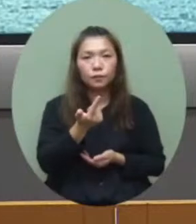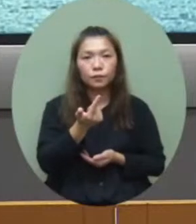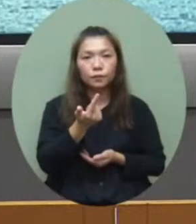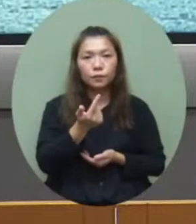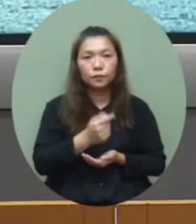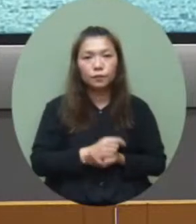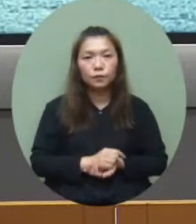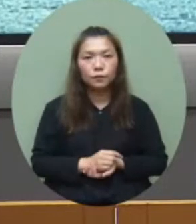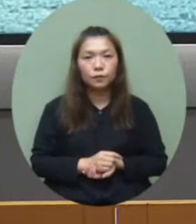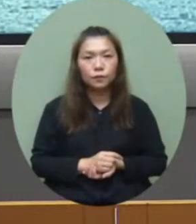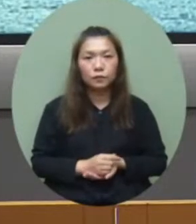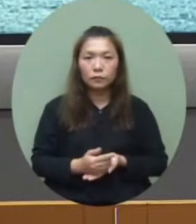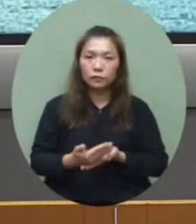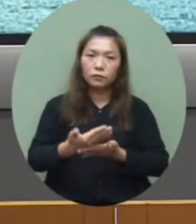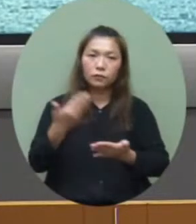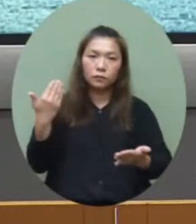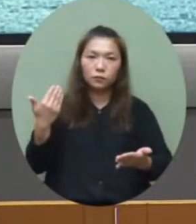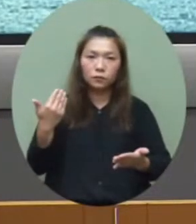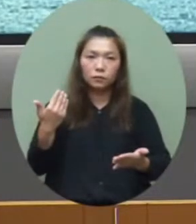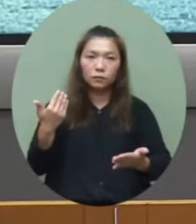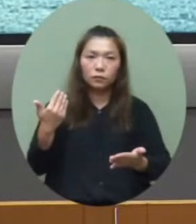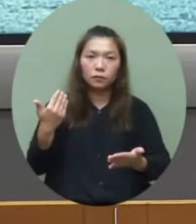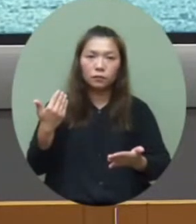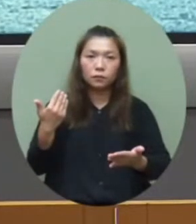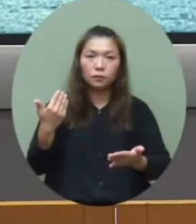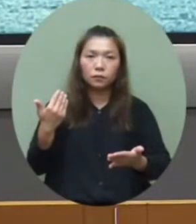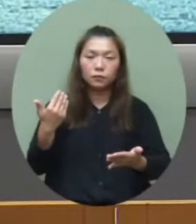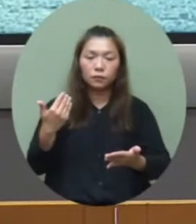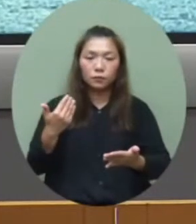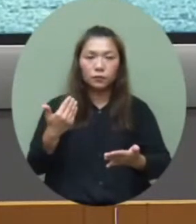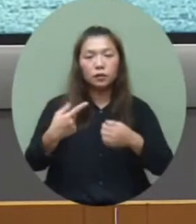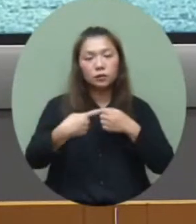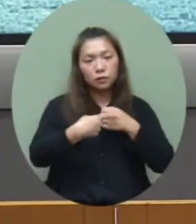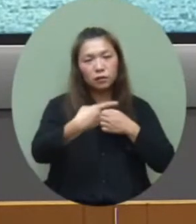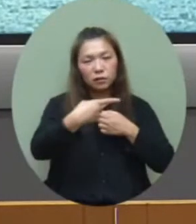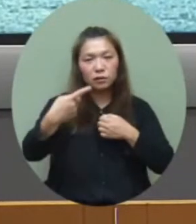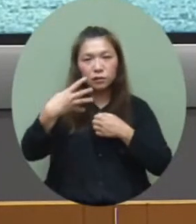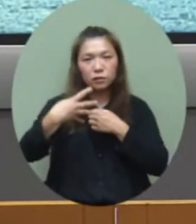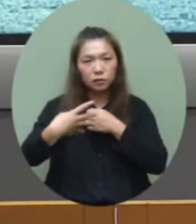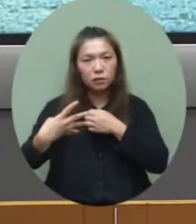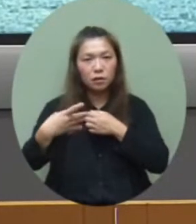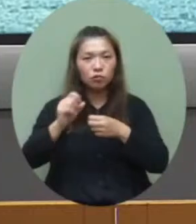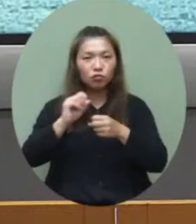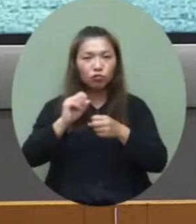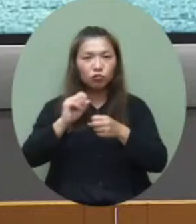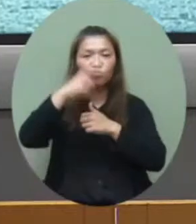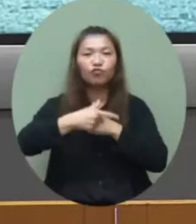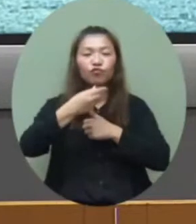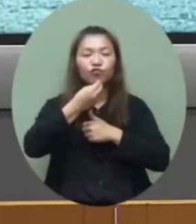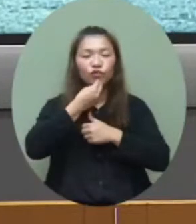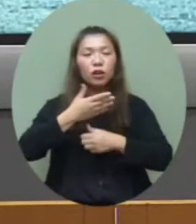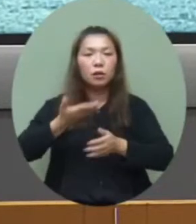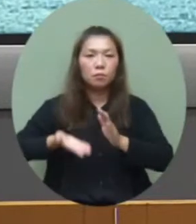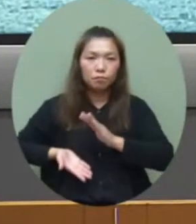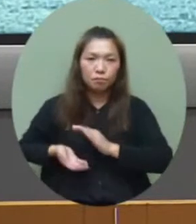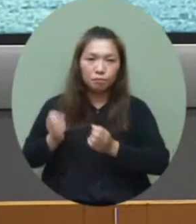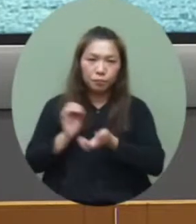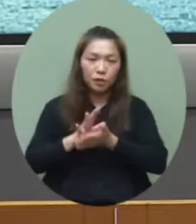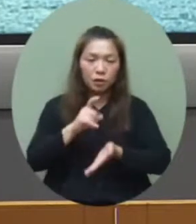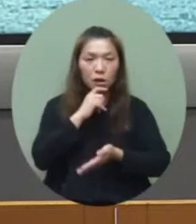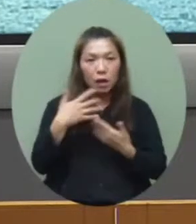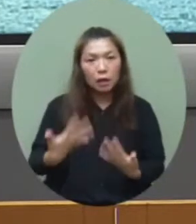had previous infection in the waves 1 to 4 waves, and they get infected in the 5th wave. So